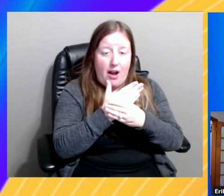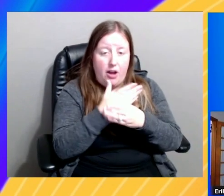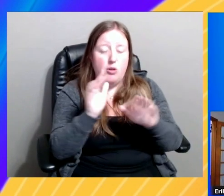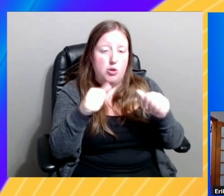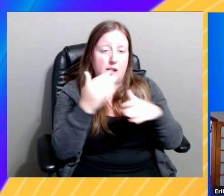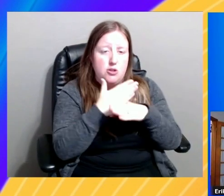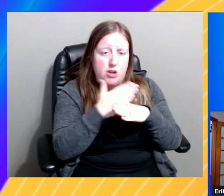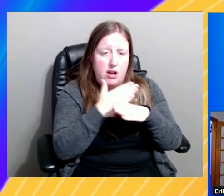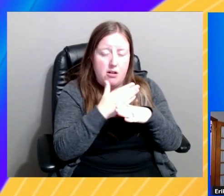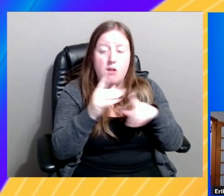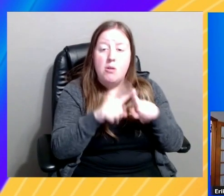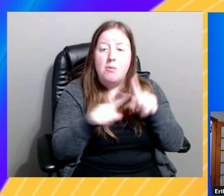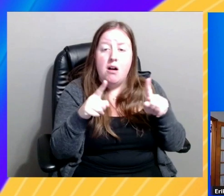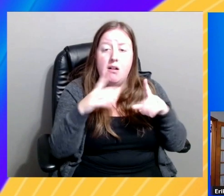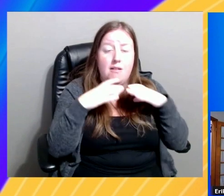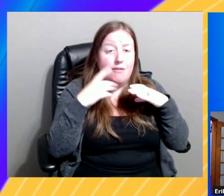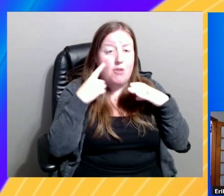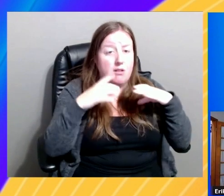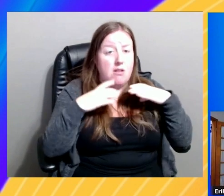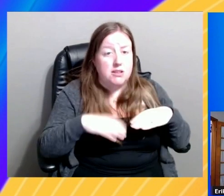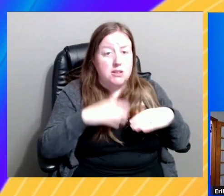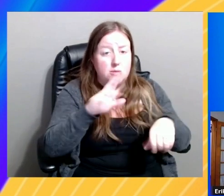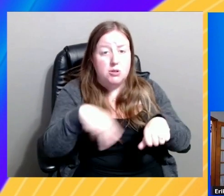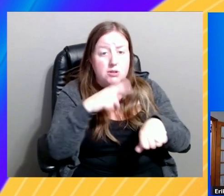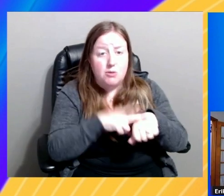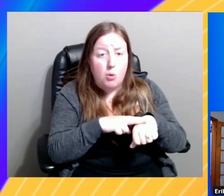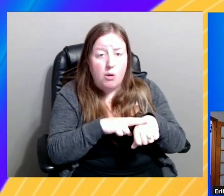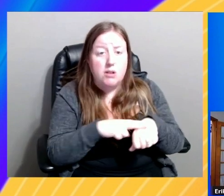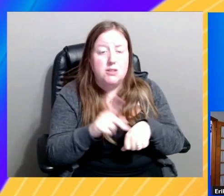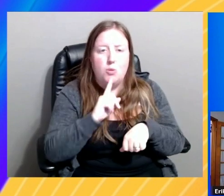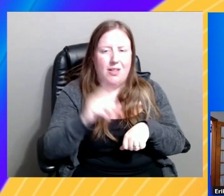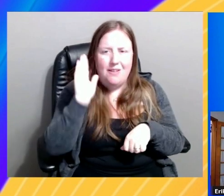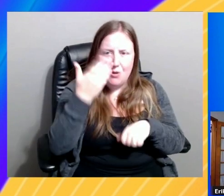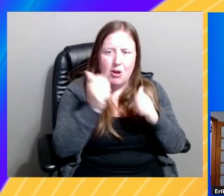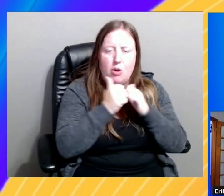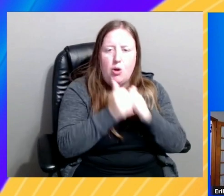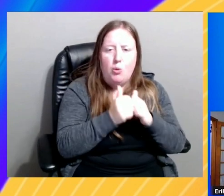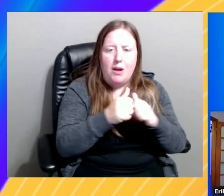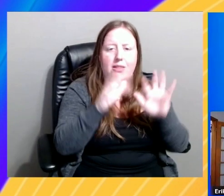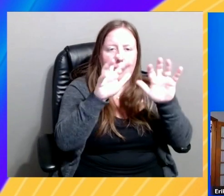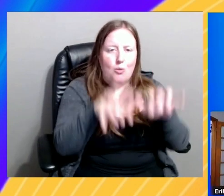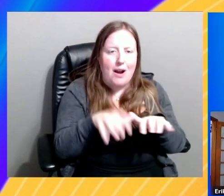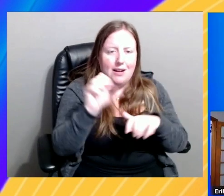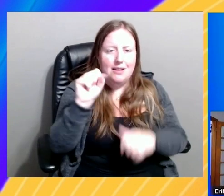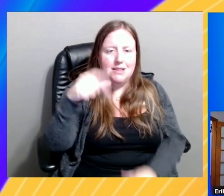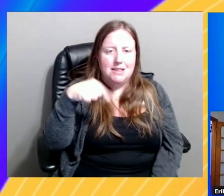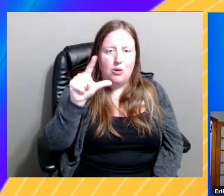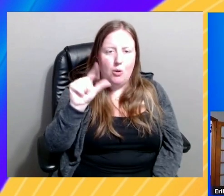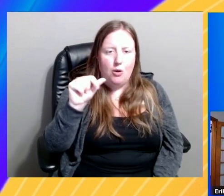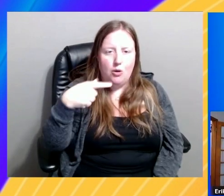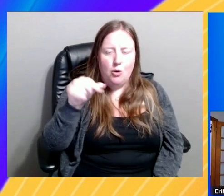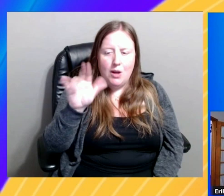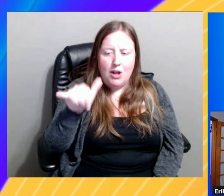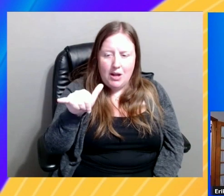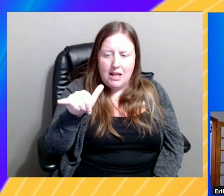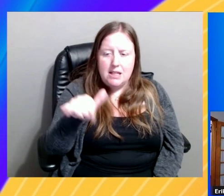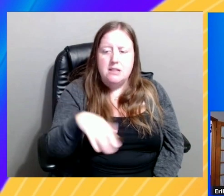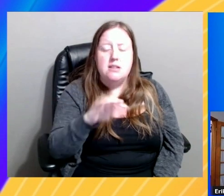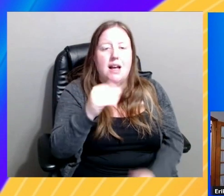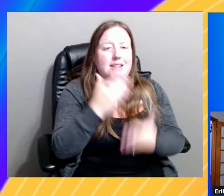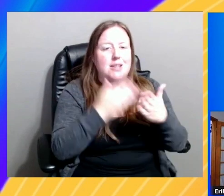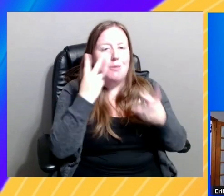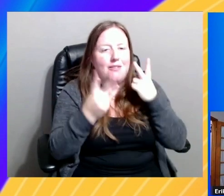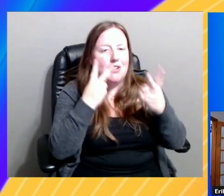of course, some are very familiar with writing SQL queries. Some people are also just visual learners and want to see that